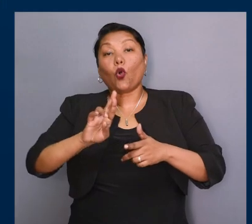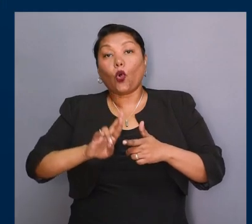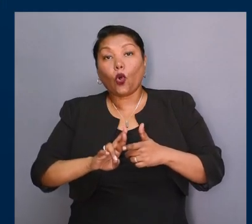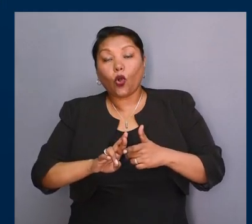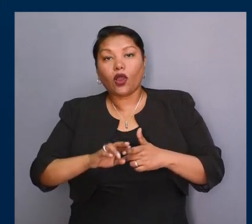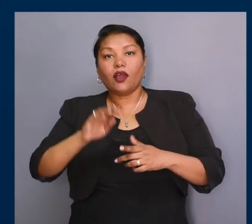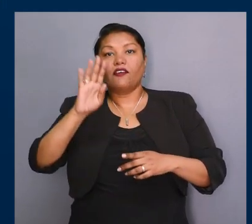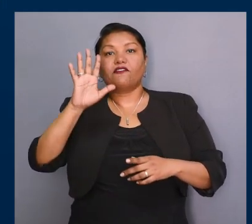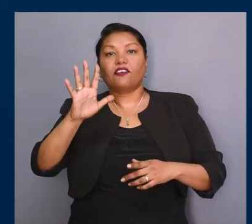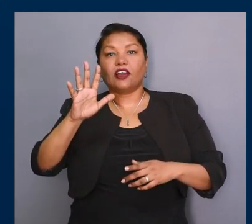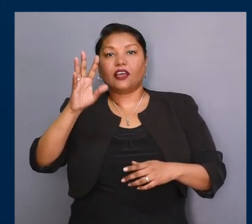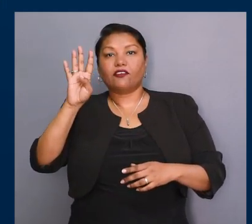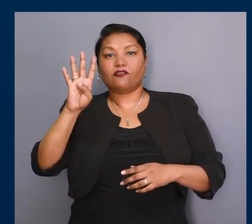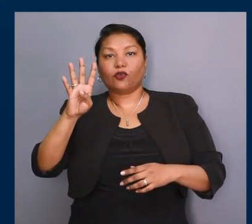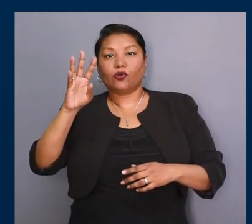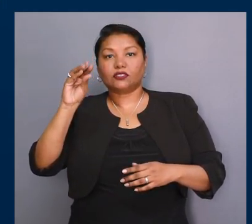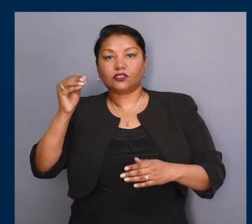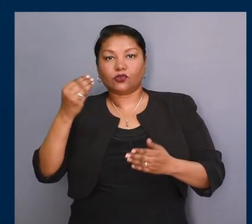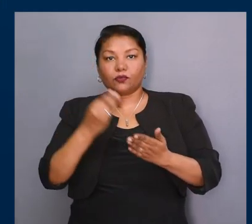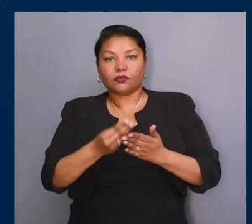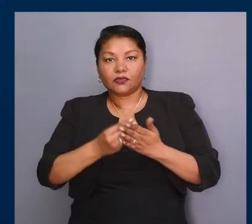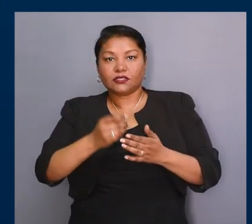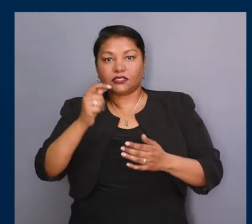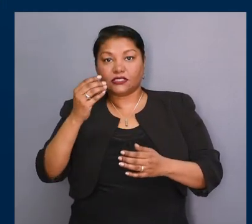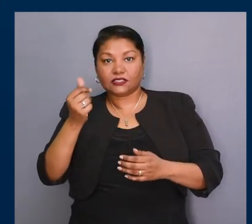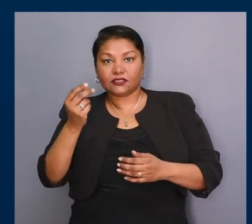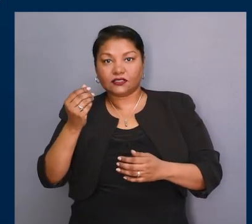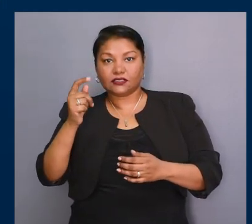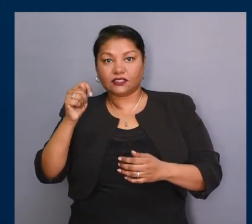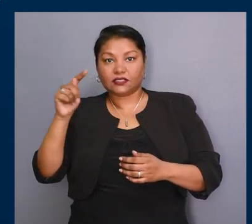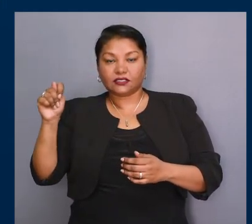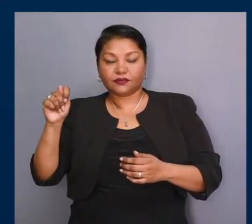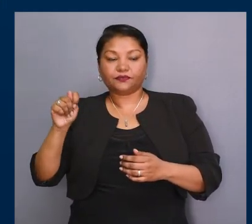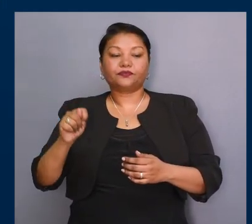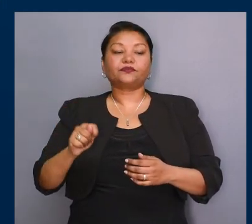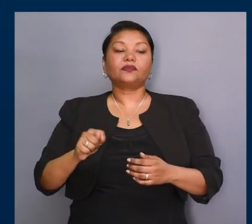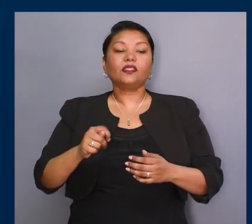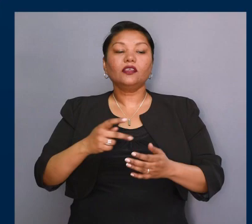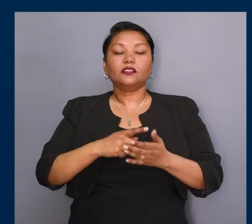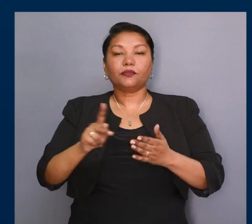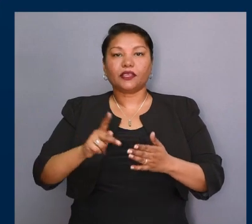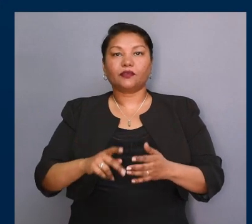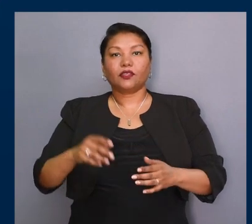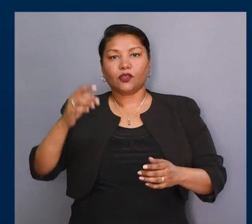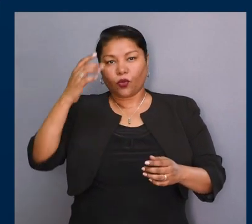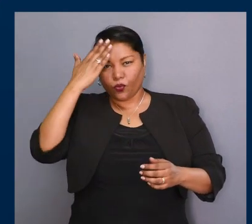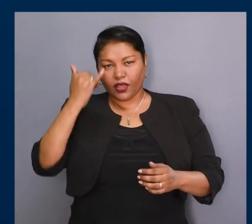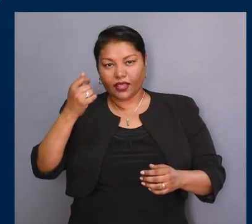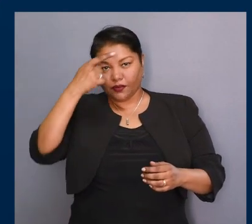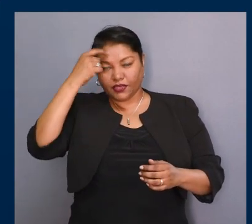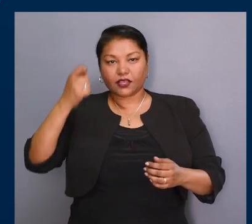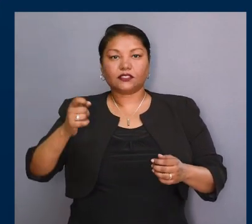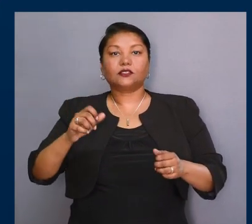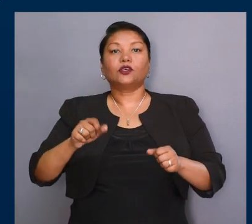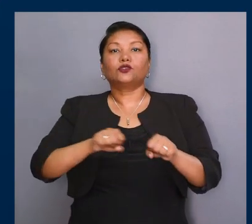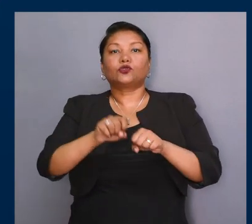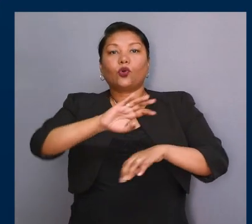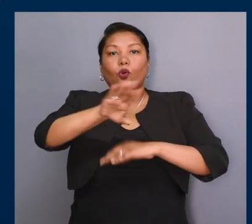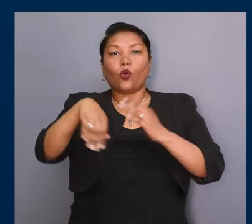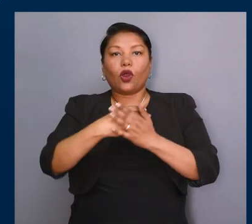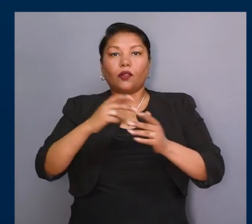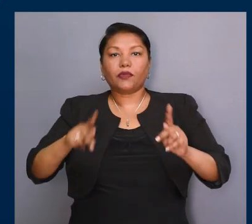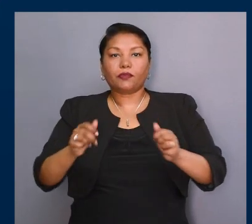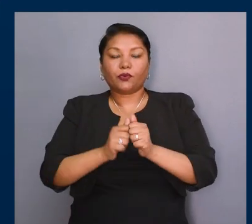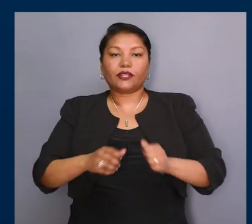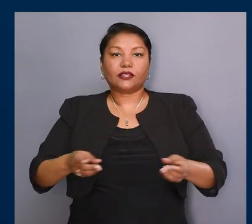of the cost of the device. The objectives of this PwD initiative are to ensure that PwDs have access to